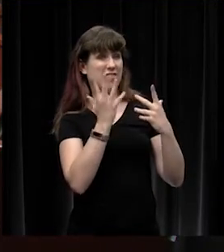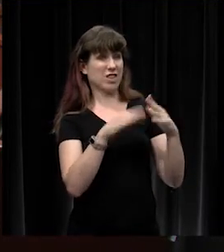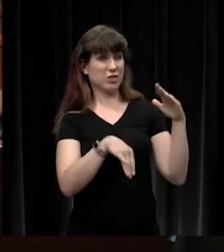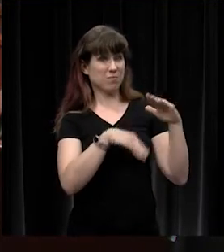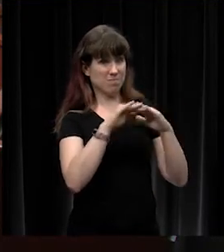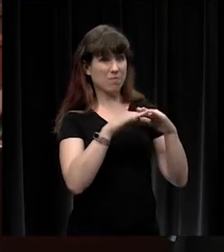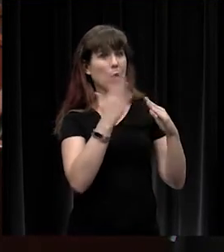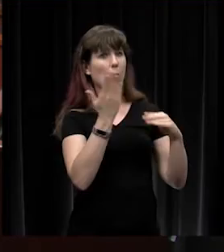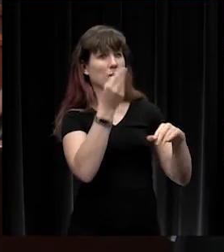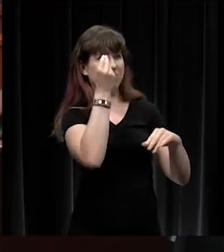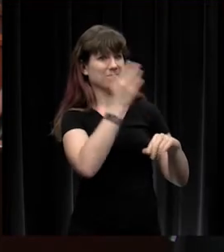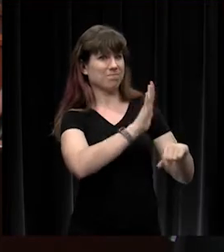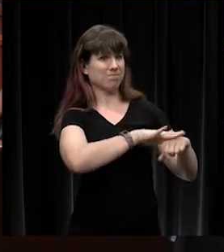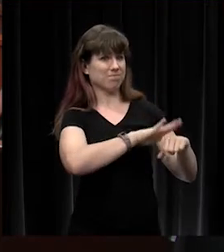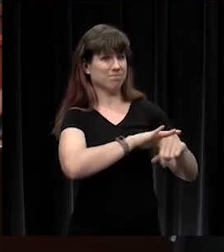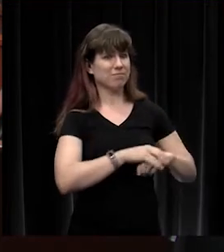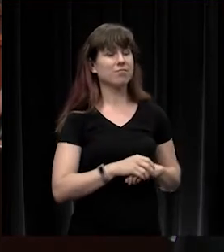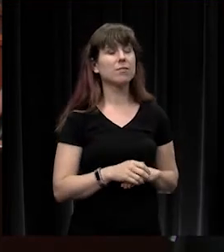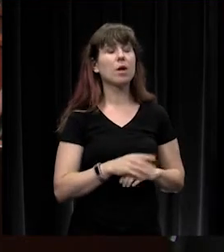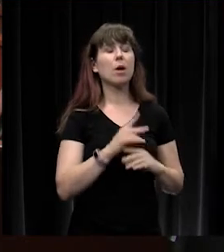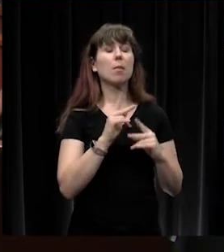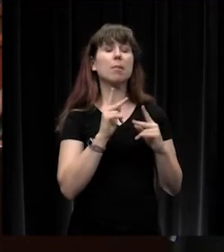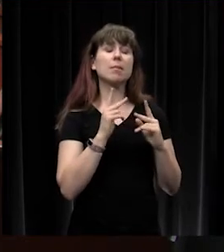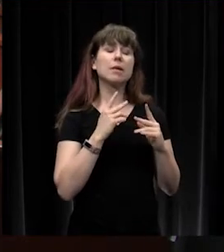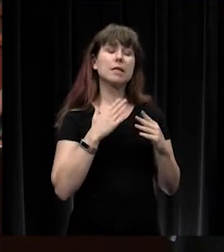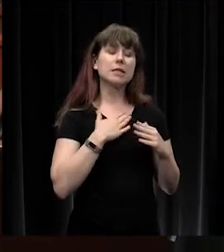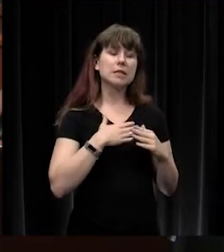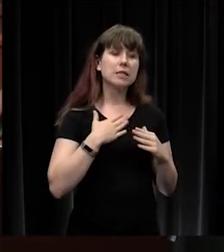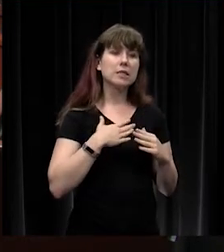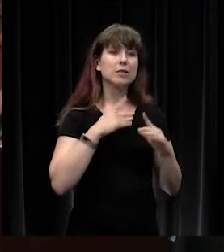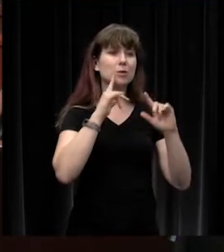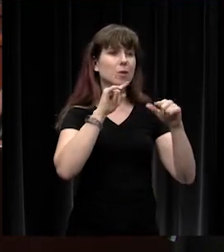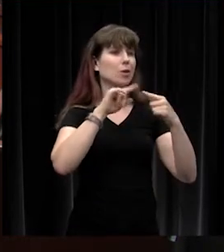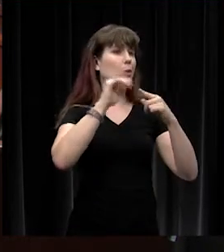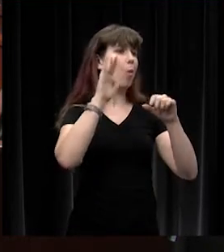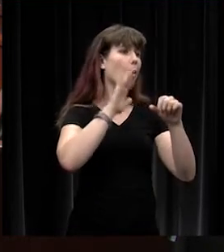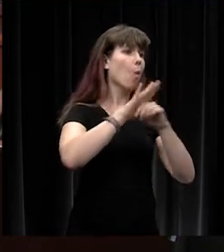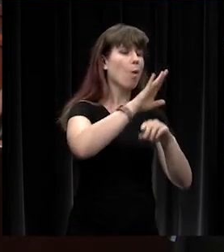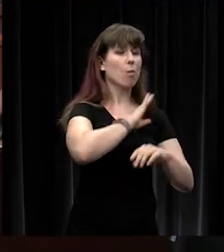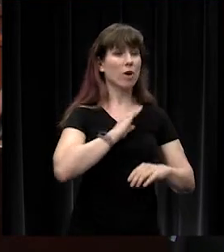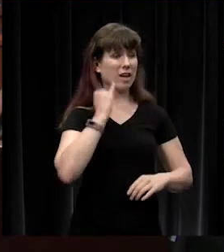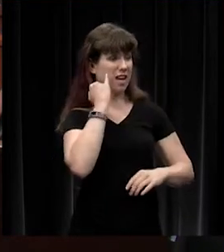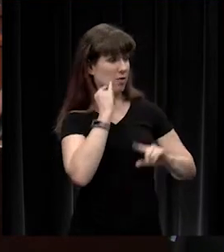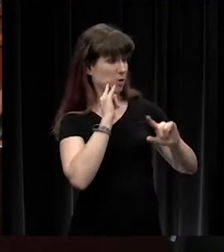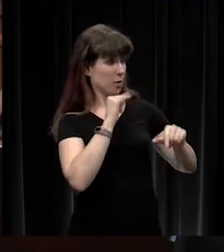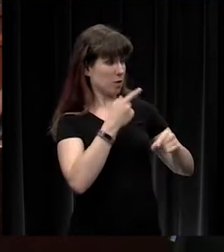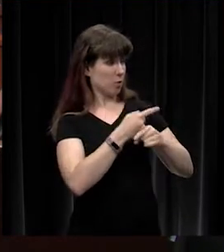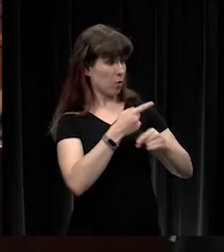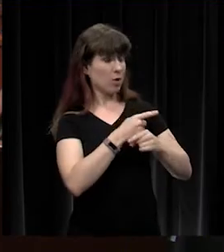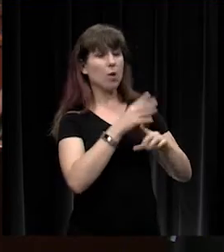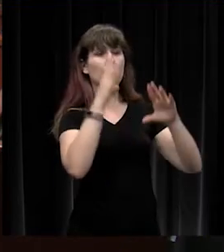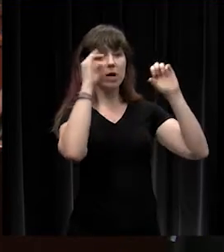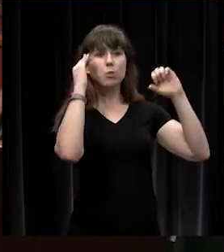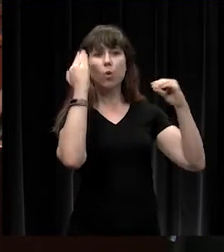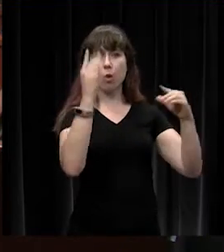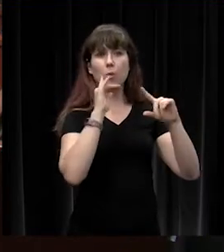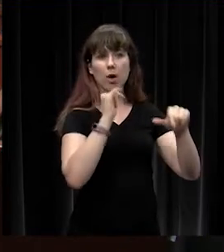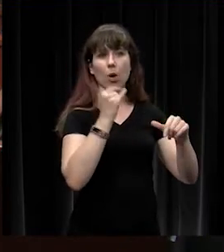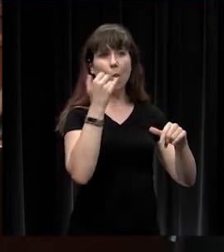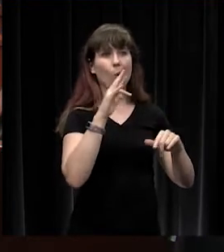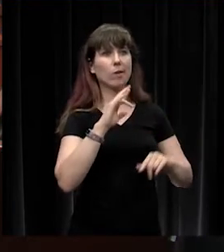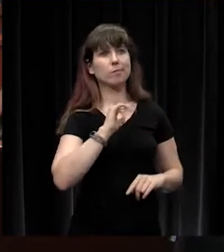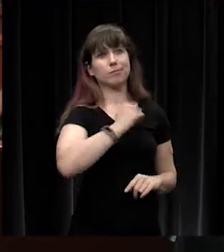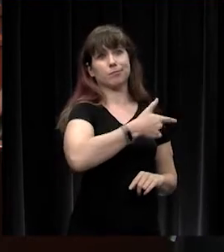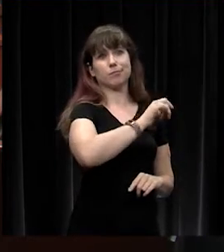expired. Please direct your comments to the entire board. If a response is appropriate, the president will respond or refer to another individual.